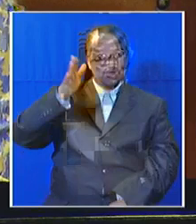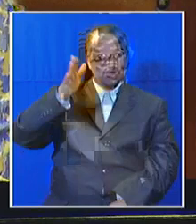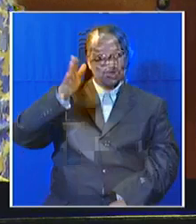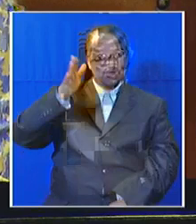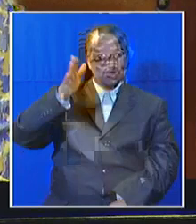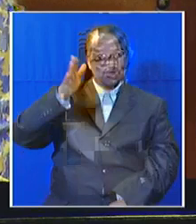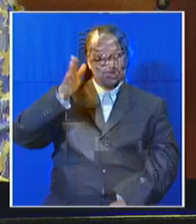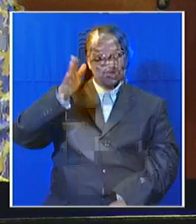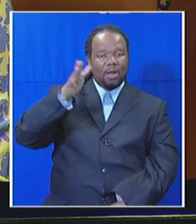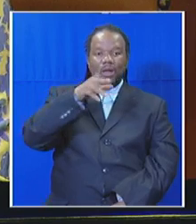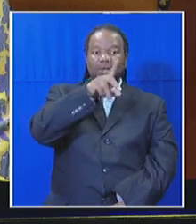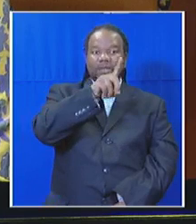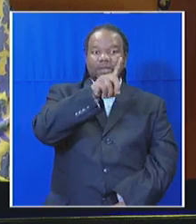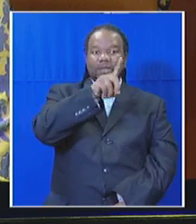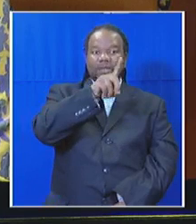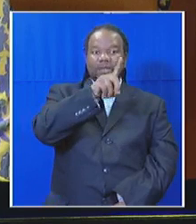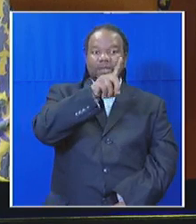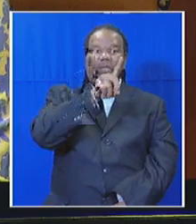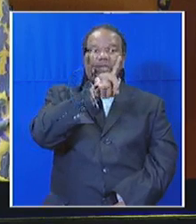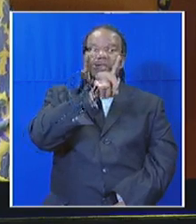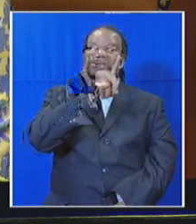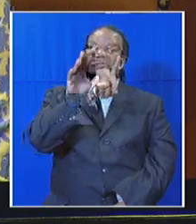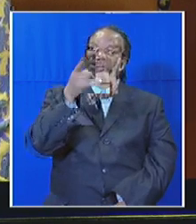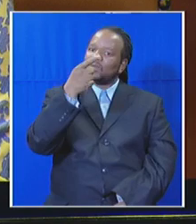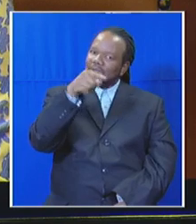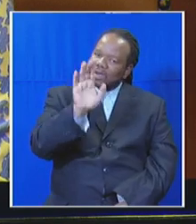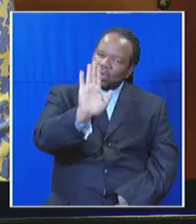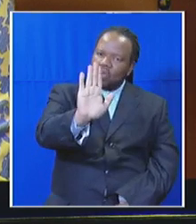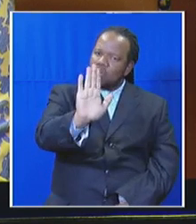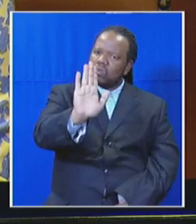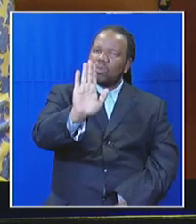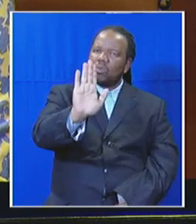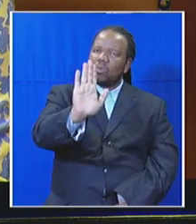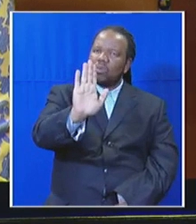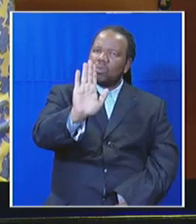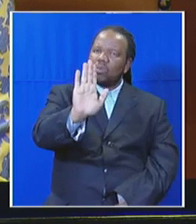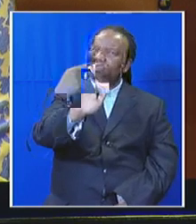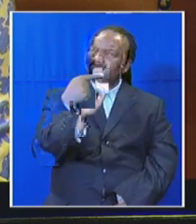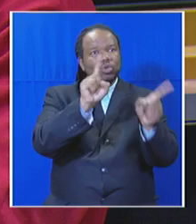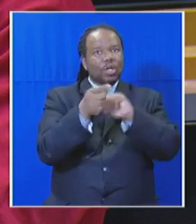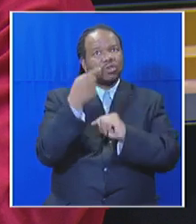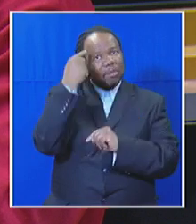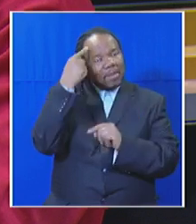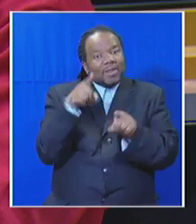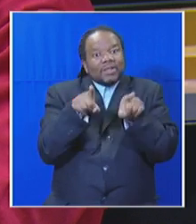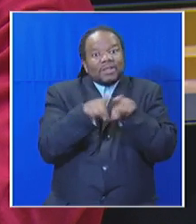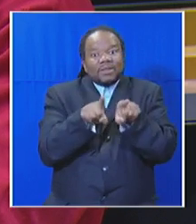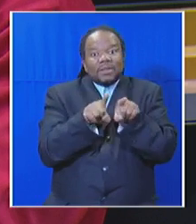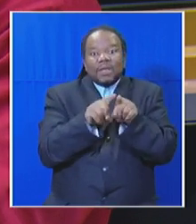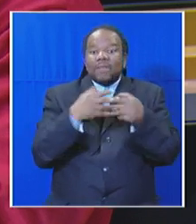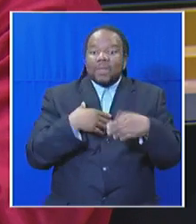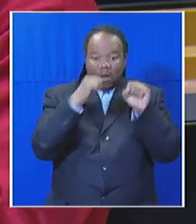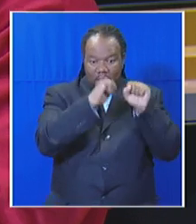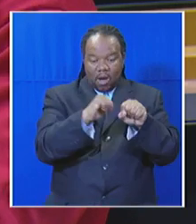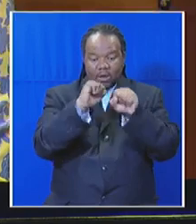They must be corrected here. I wish to emphasize must be that corrected. Honorable. I was in my mind about the agreements that we